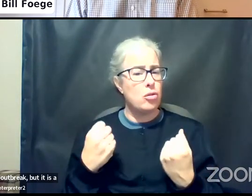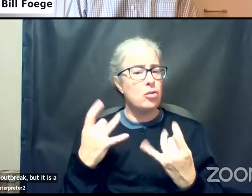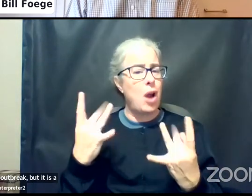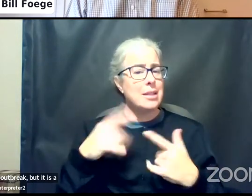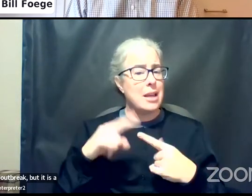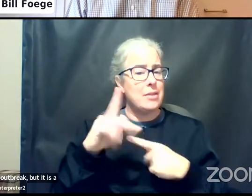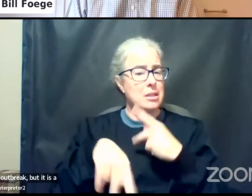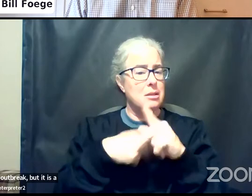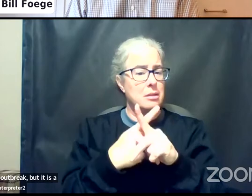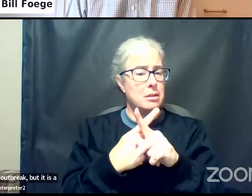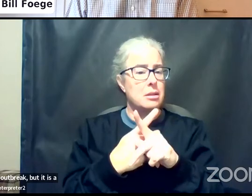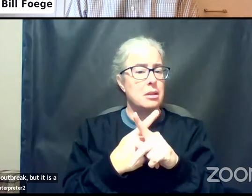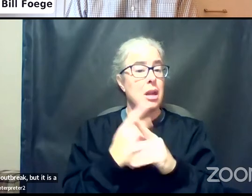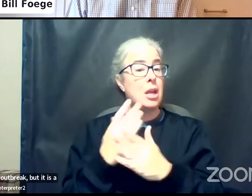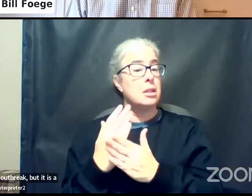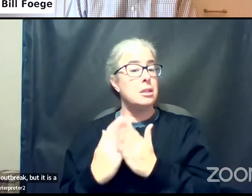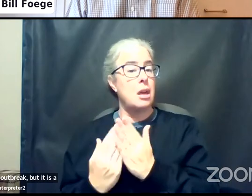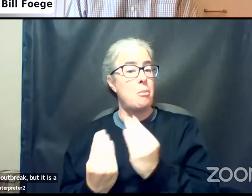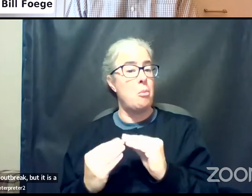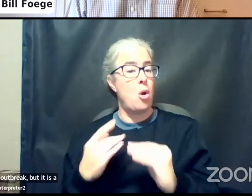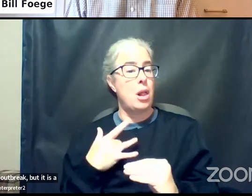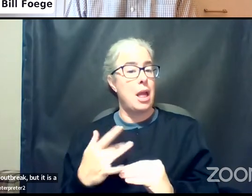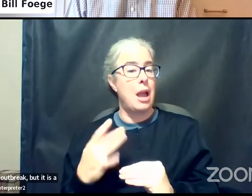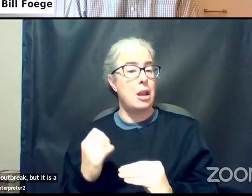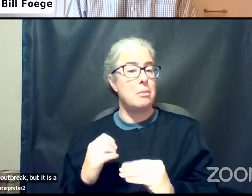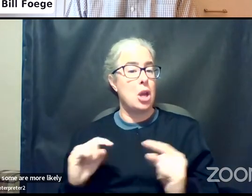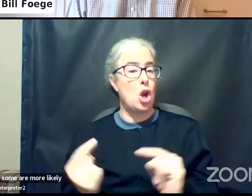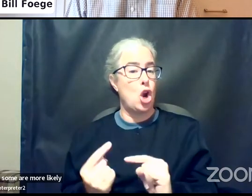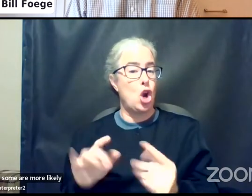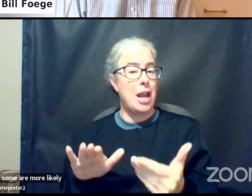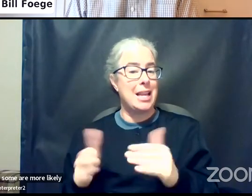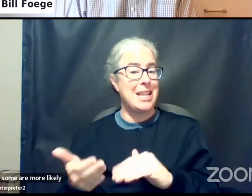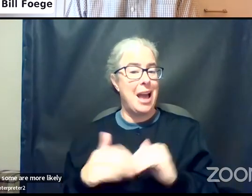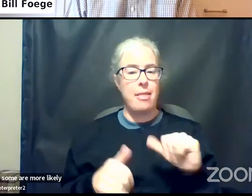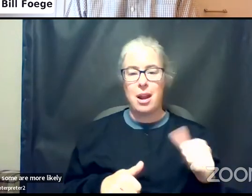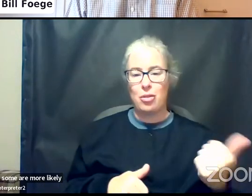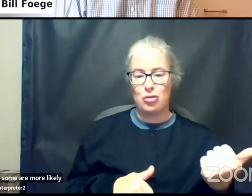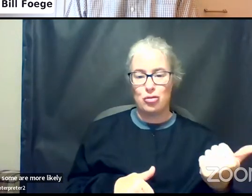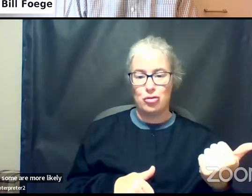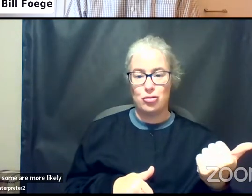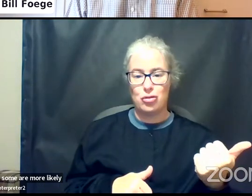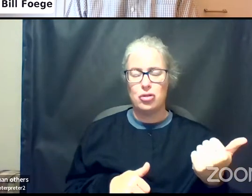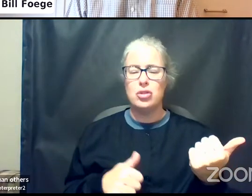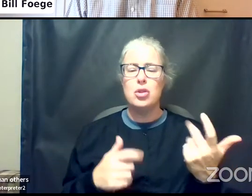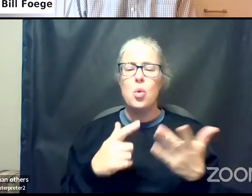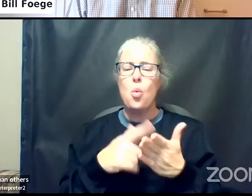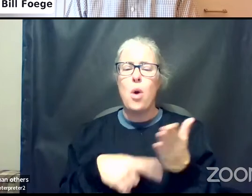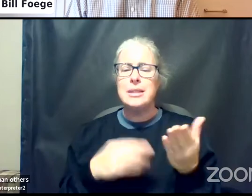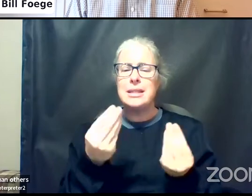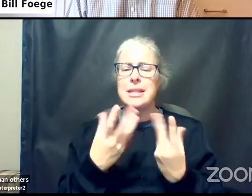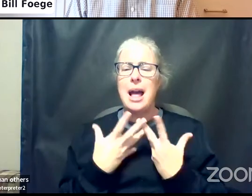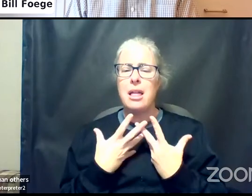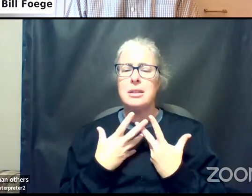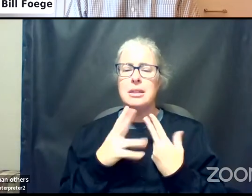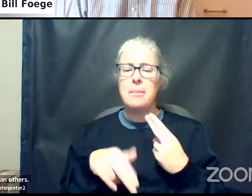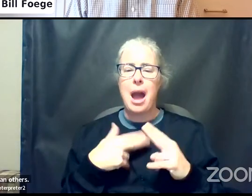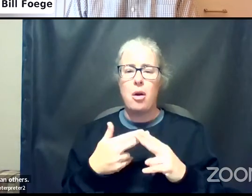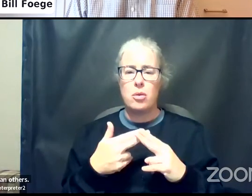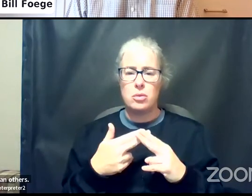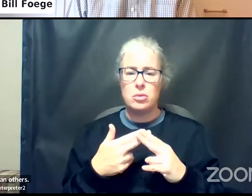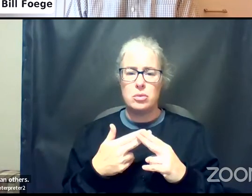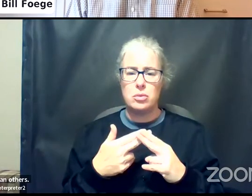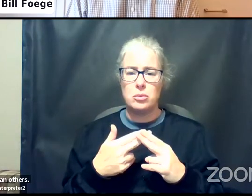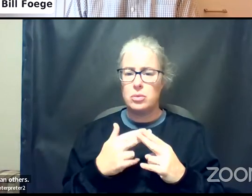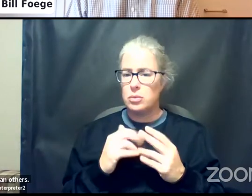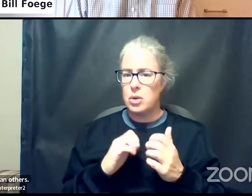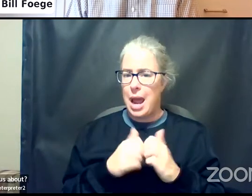and some are more likely to be hurt and die than others what does this tell us about uh Bill